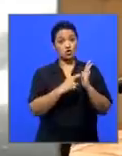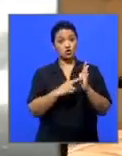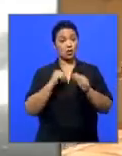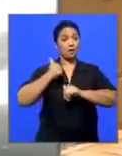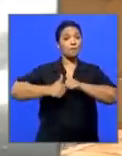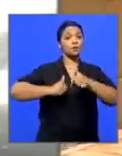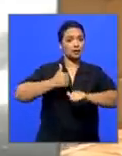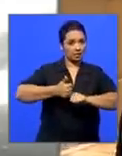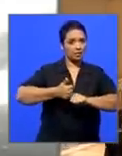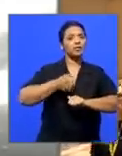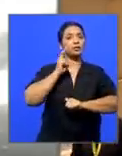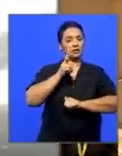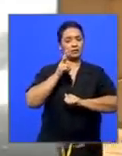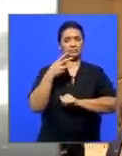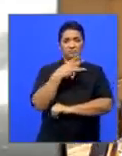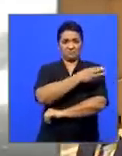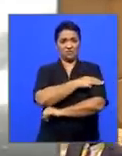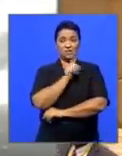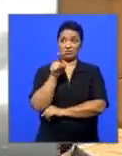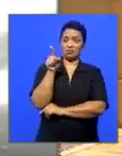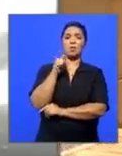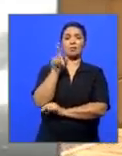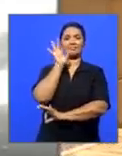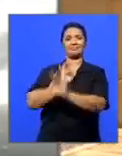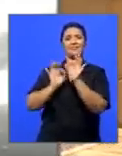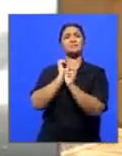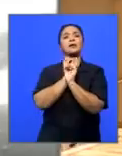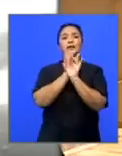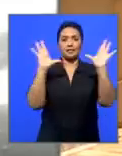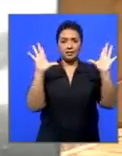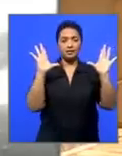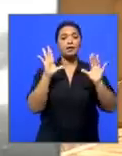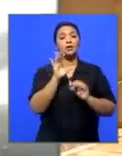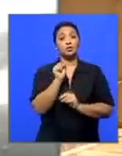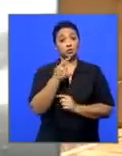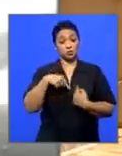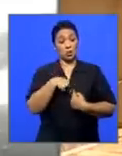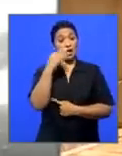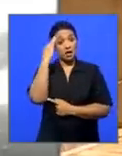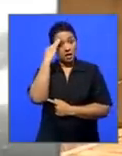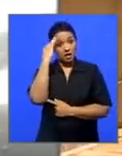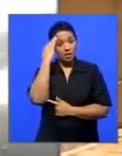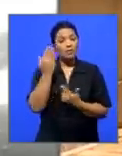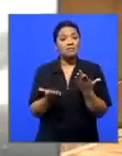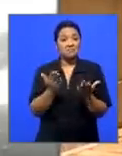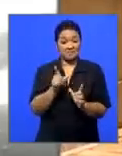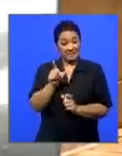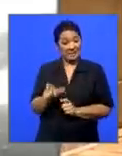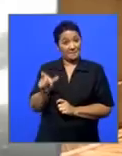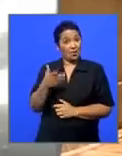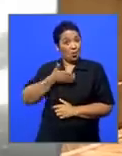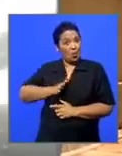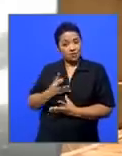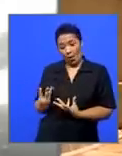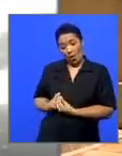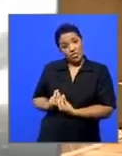speaking to later will, I'm sure, clarify that for us, just so that, those people who may want to bring